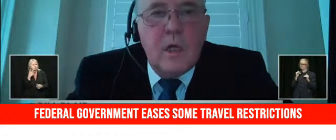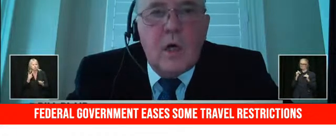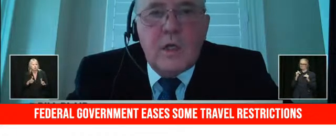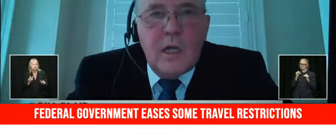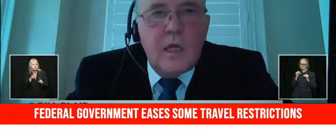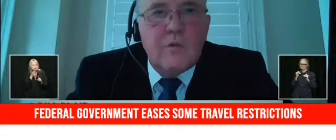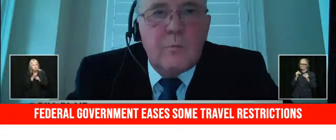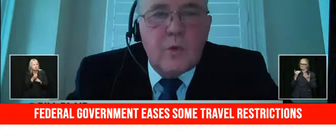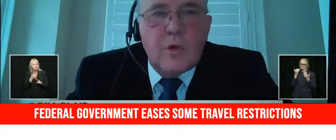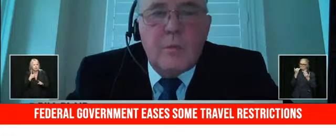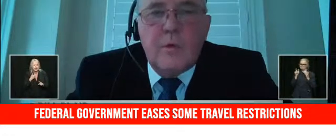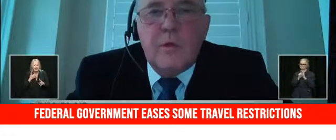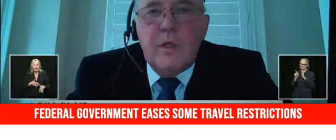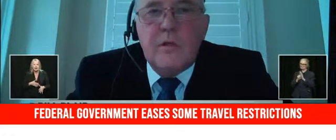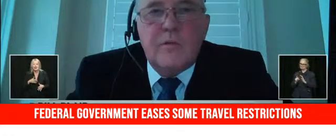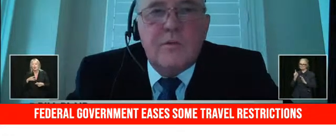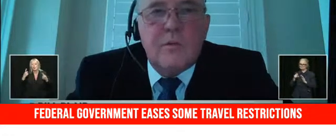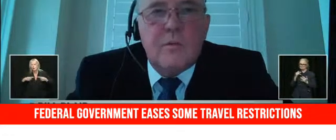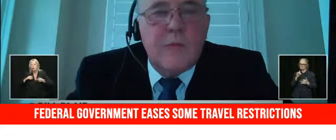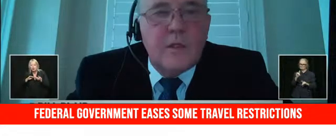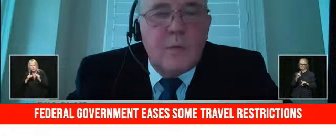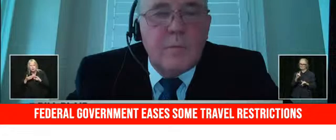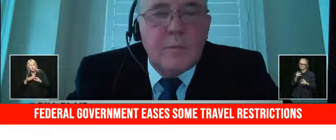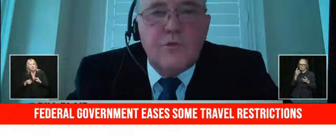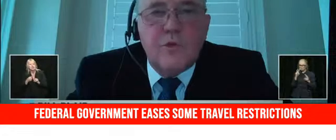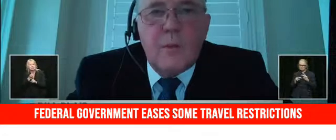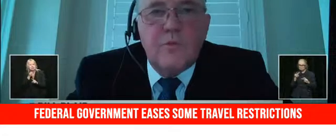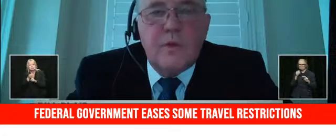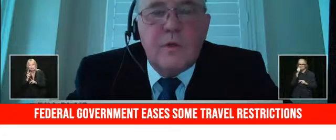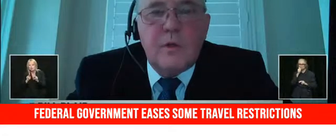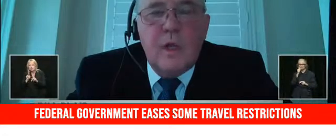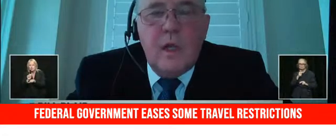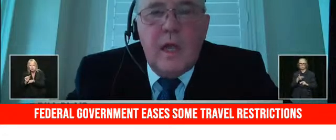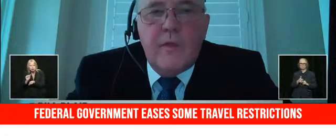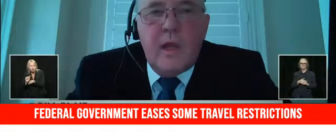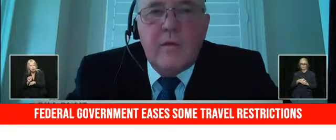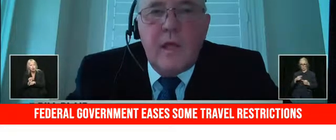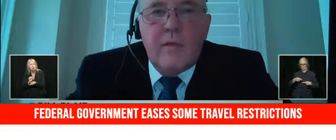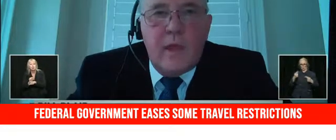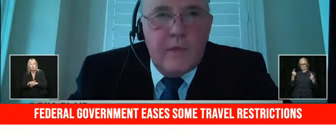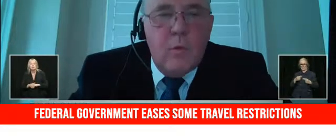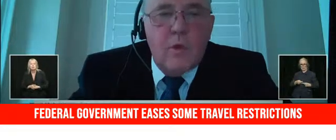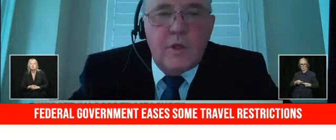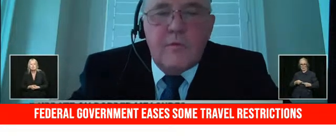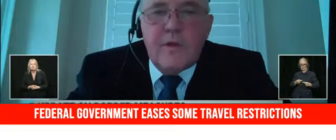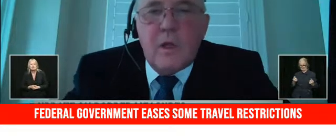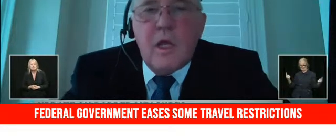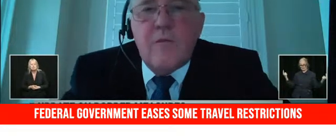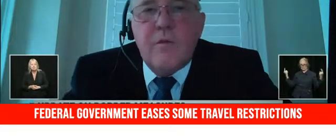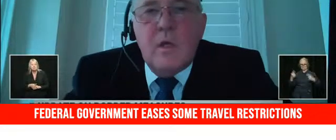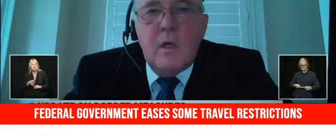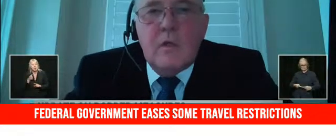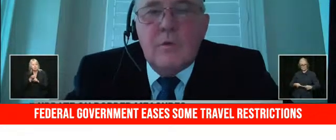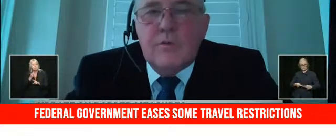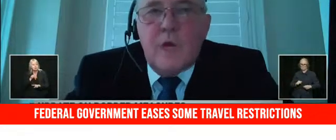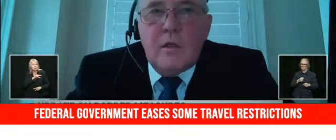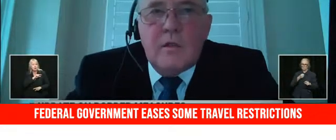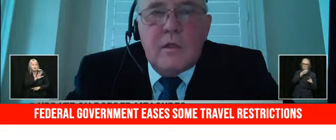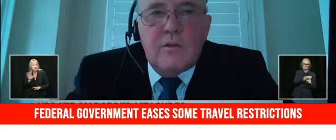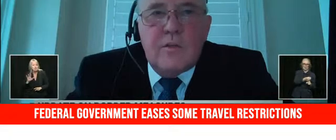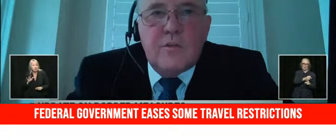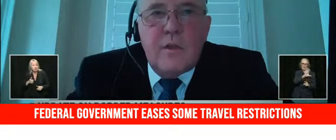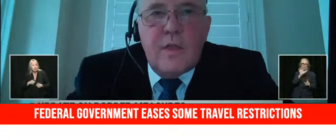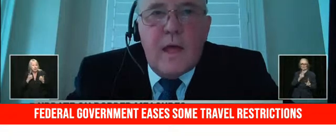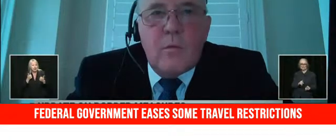impactful on Canadians and border communities. It's impacted on people's jobs and the quality of their life. And so it's not